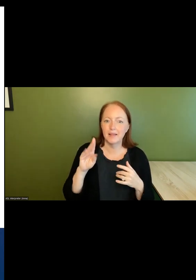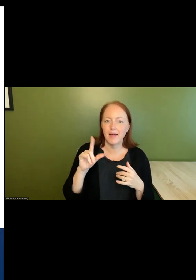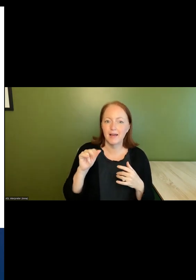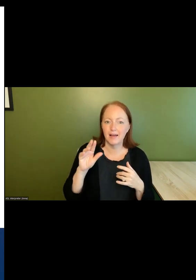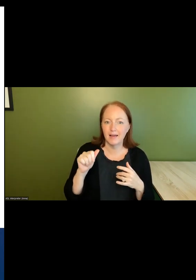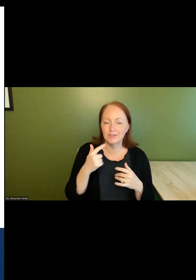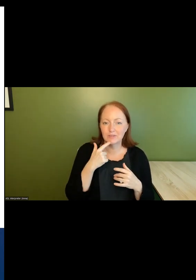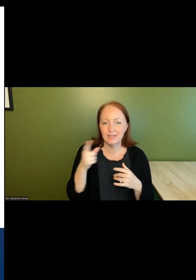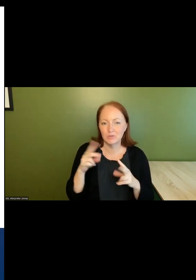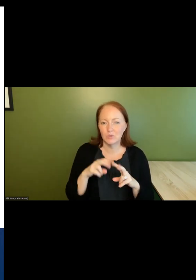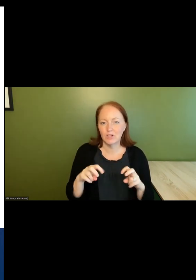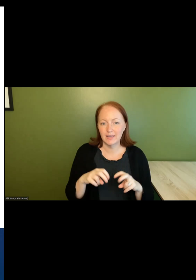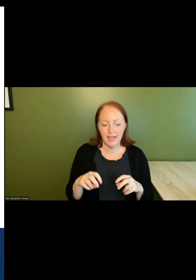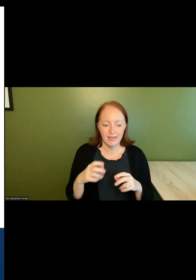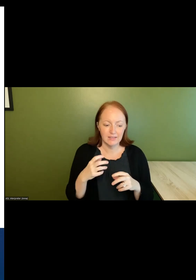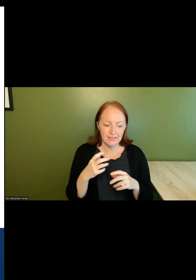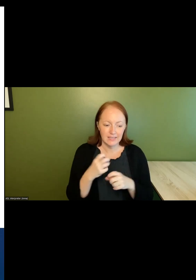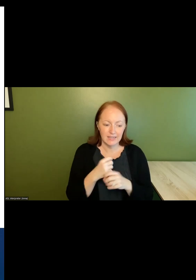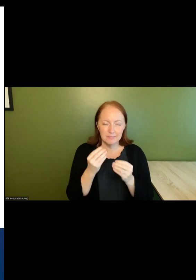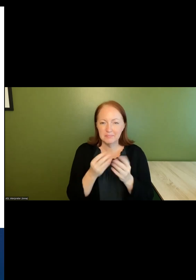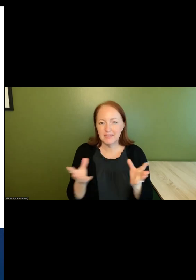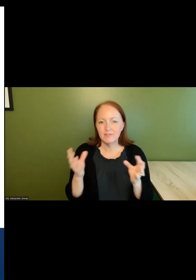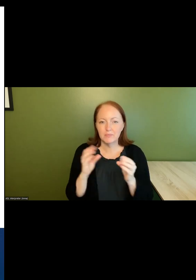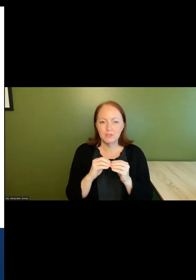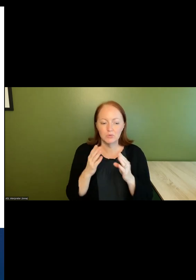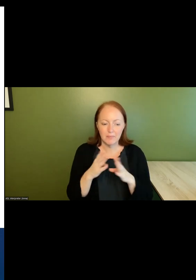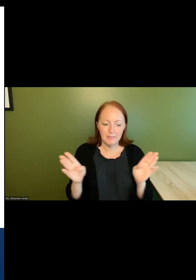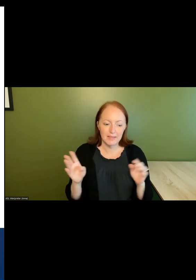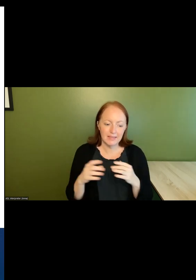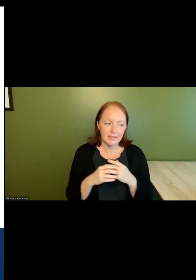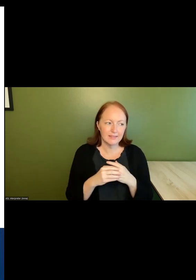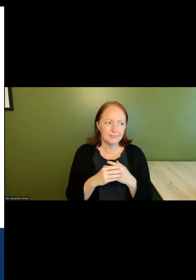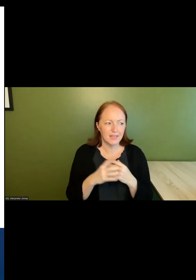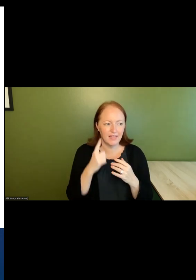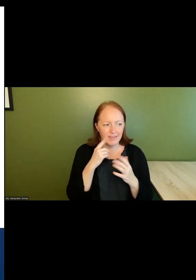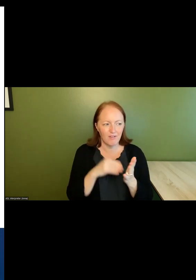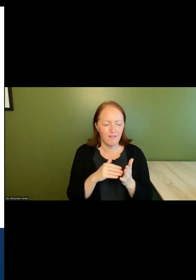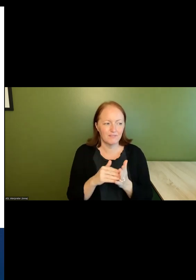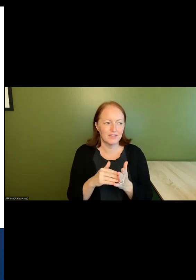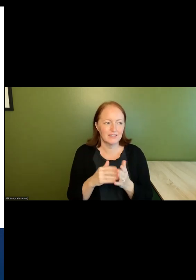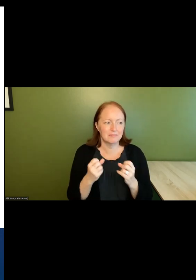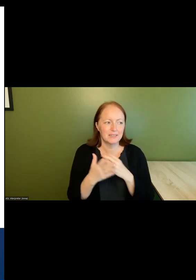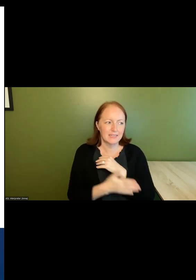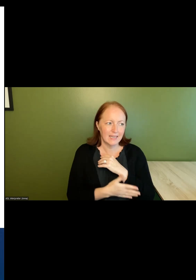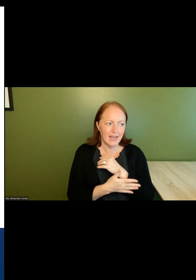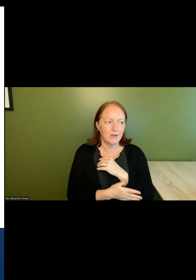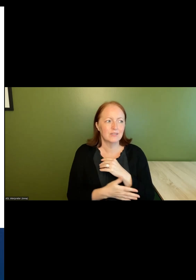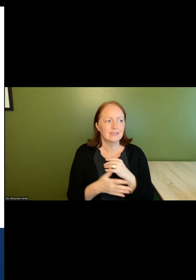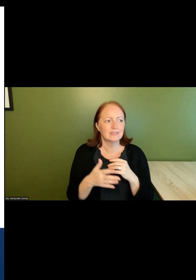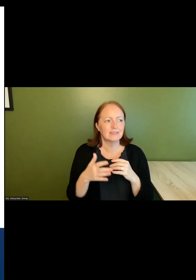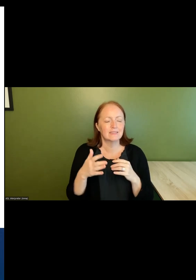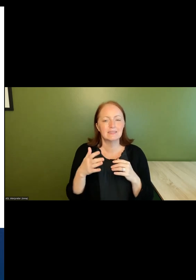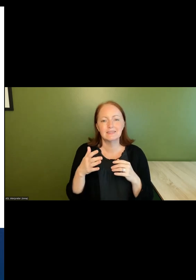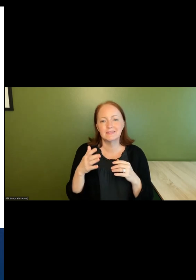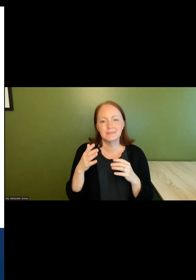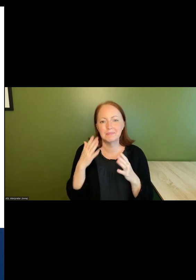were looking at getting information out to the public. I think that in a lot of cases, in a lot of counties, the public doesn't